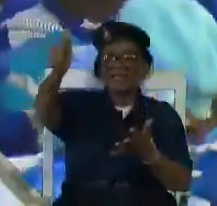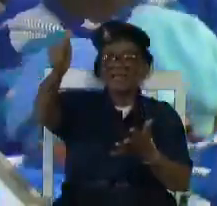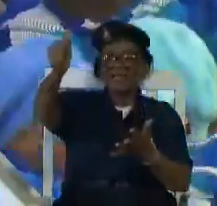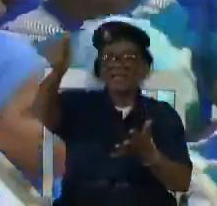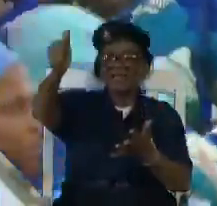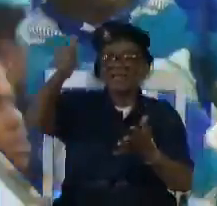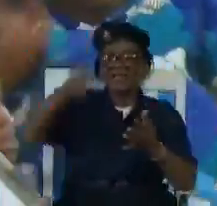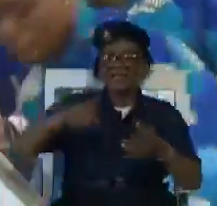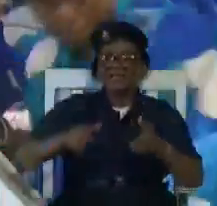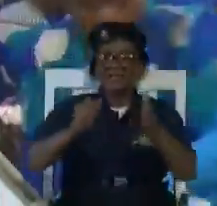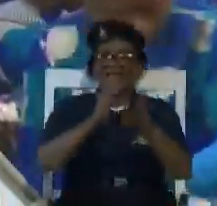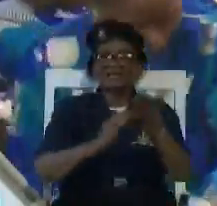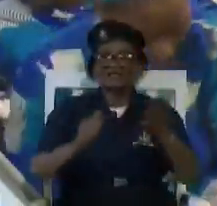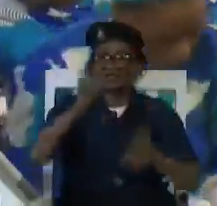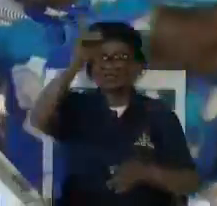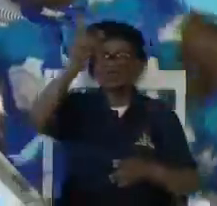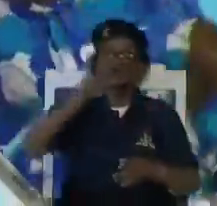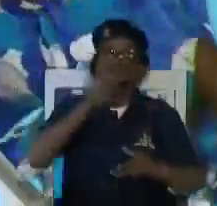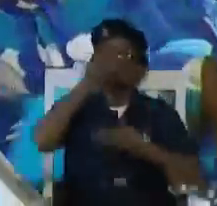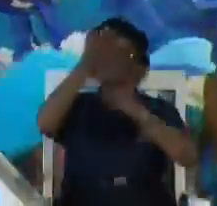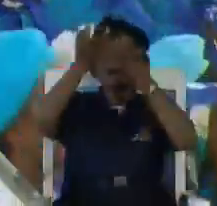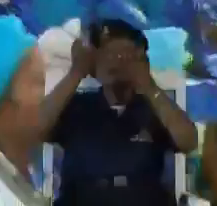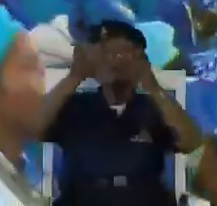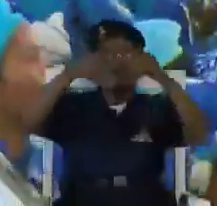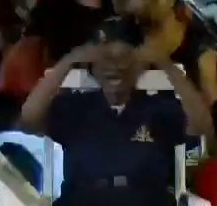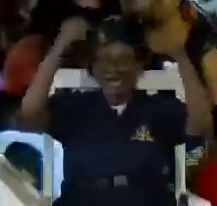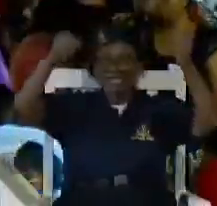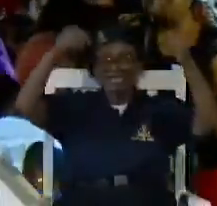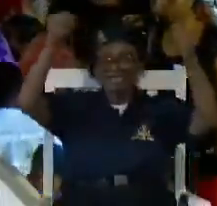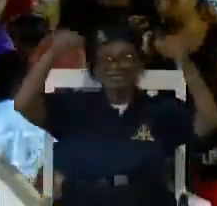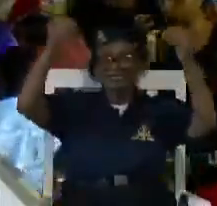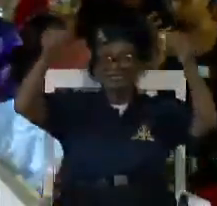Well, let someone shout hallelujah.